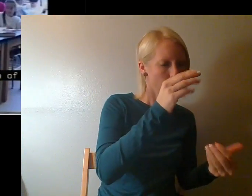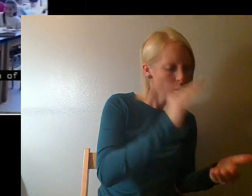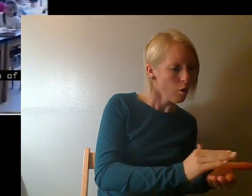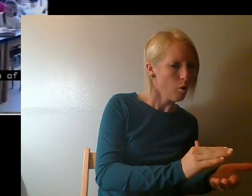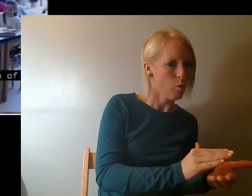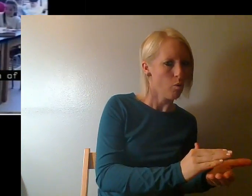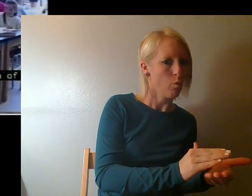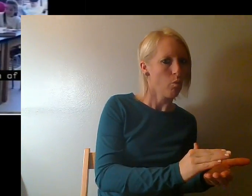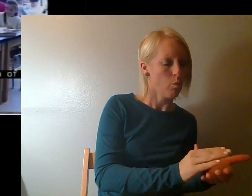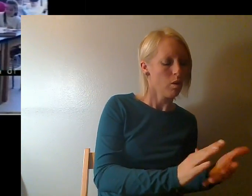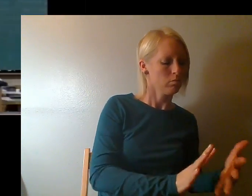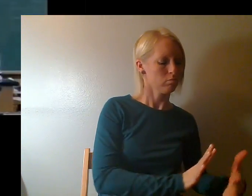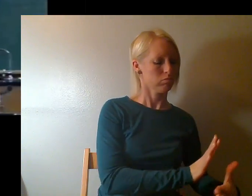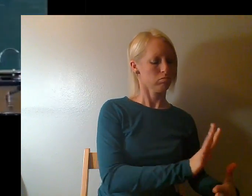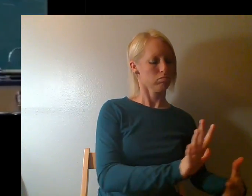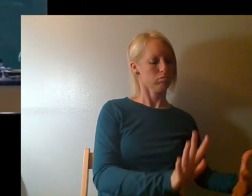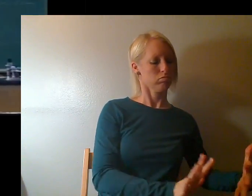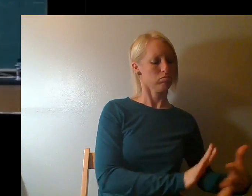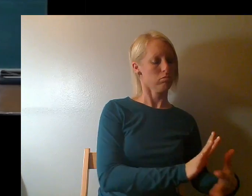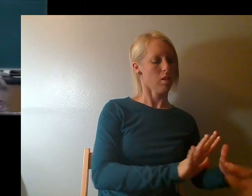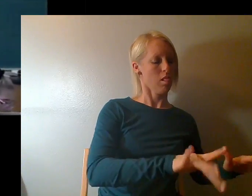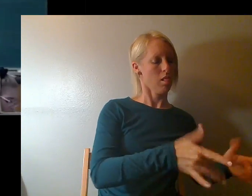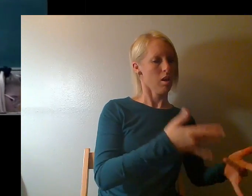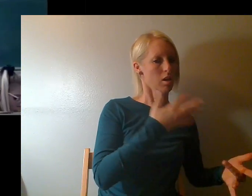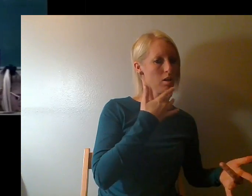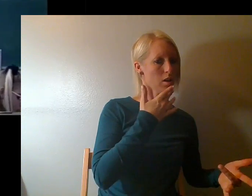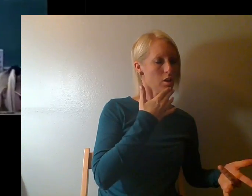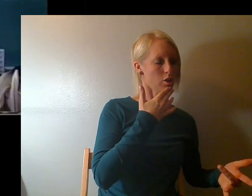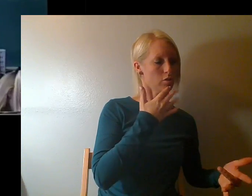All right? That's diffusion.